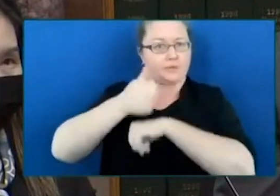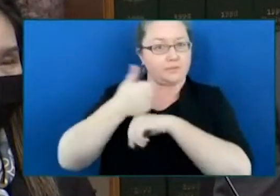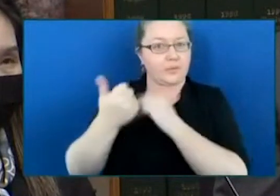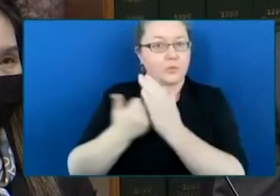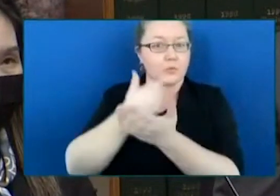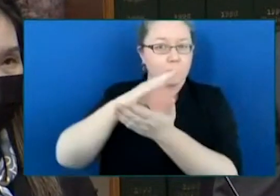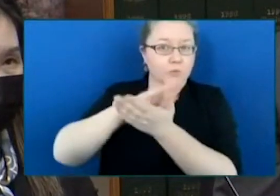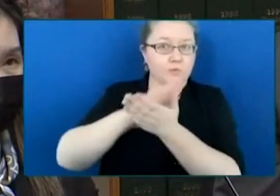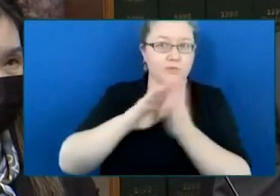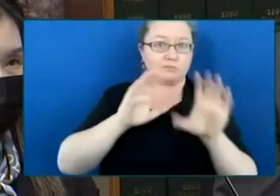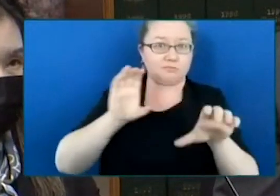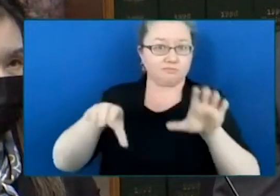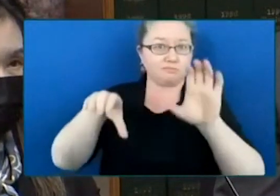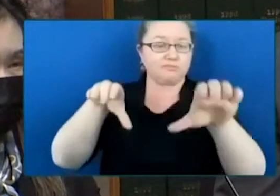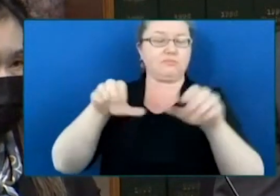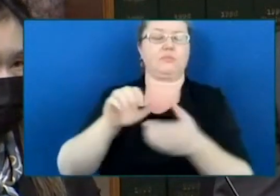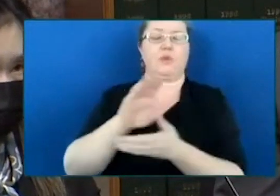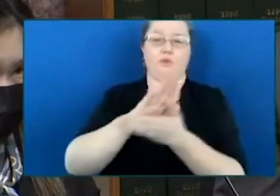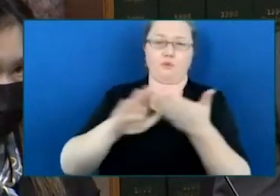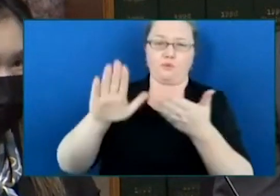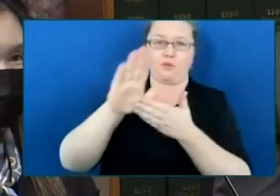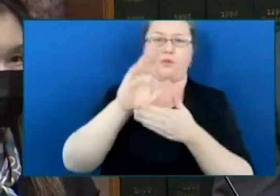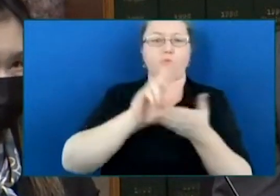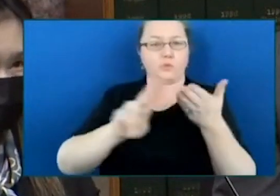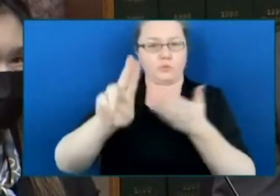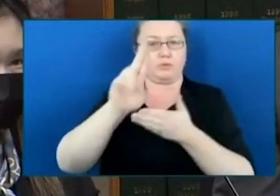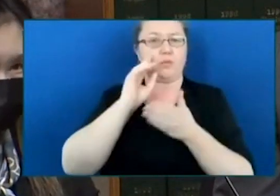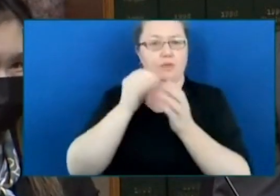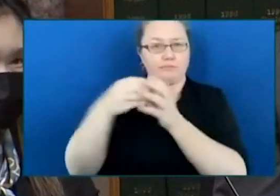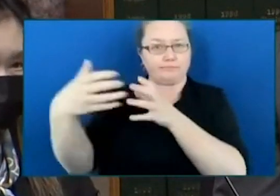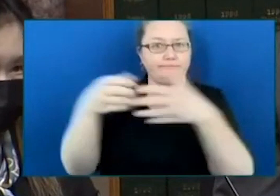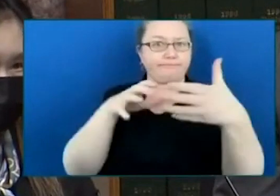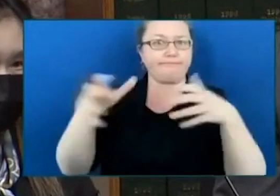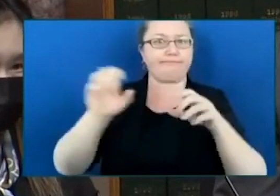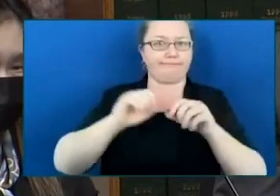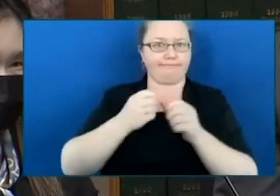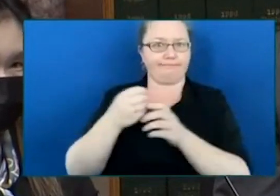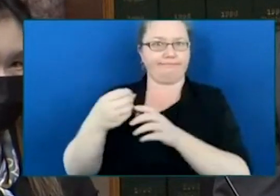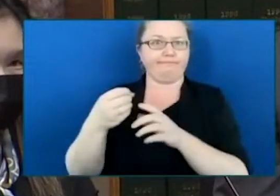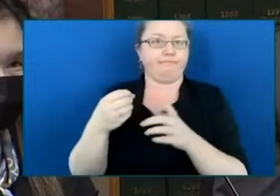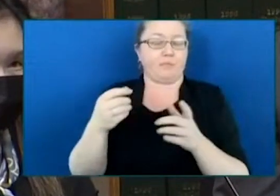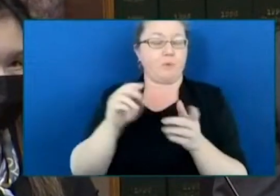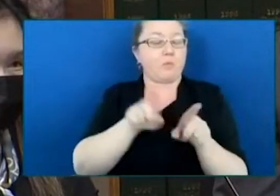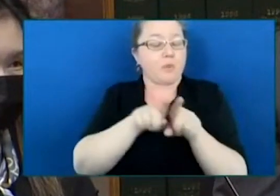in post-secondary expansions, and bring healthcare closer to home.